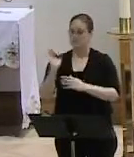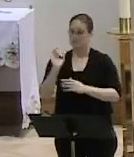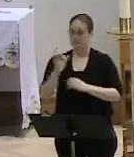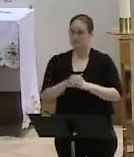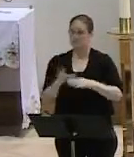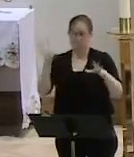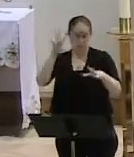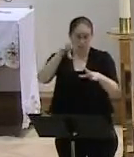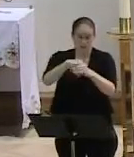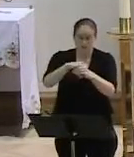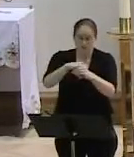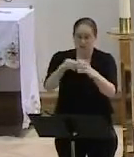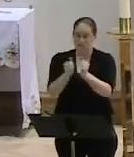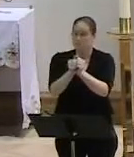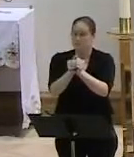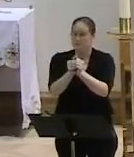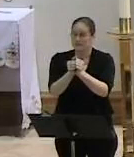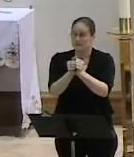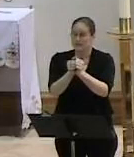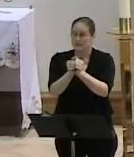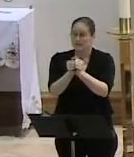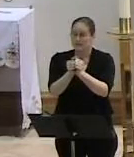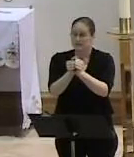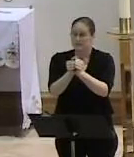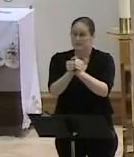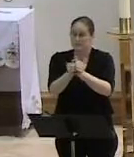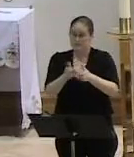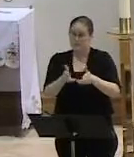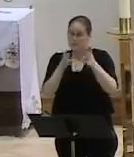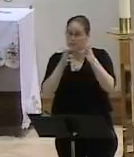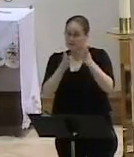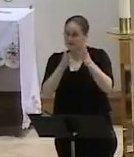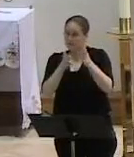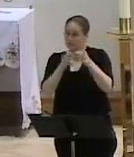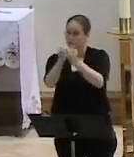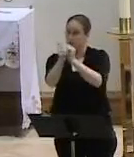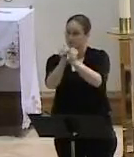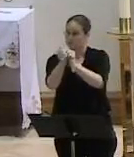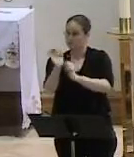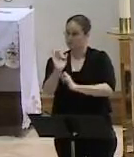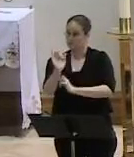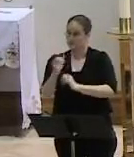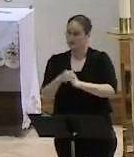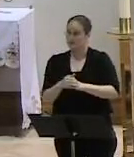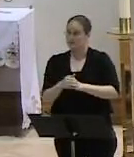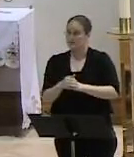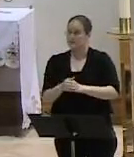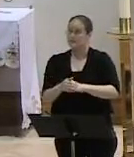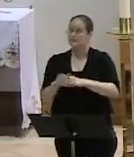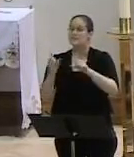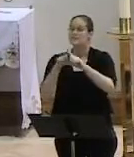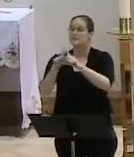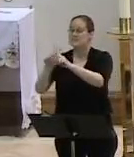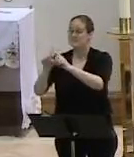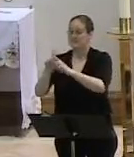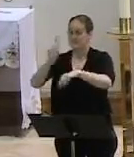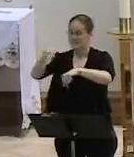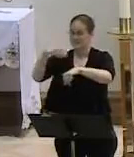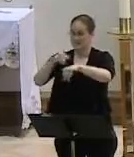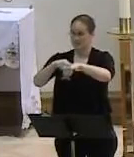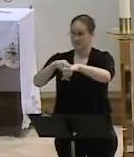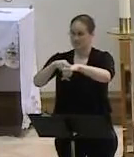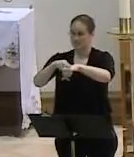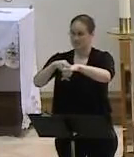Hannah is active in precision rifle shooting sports, competing at several national